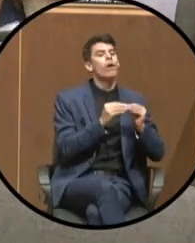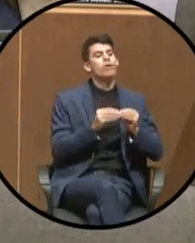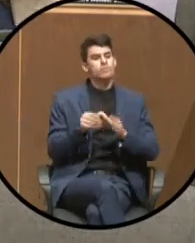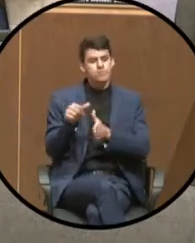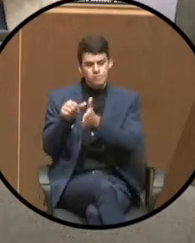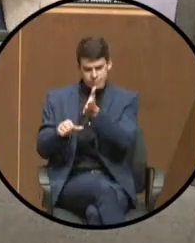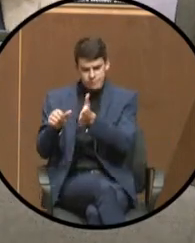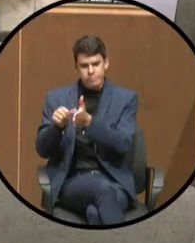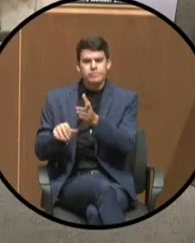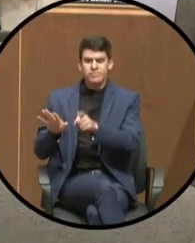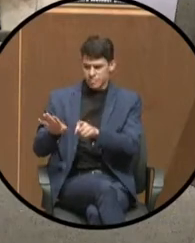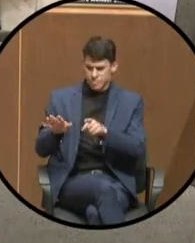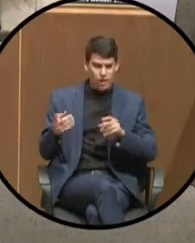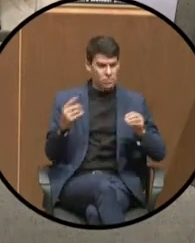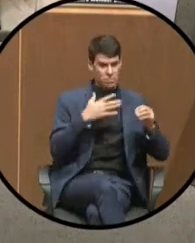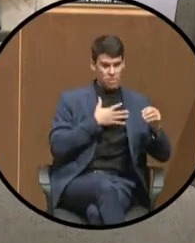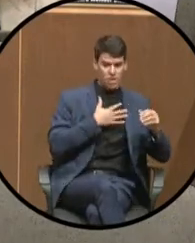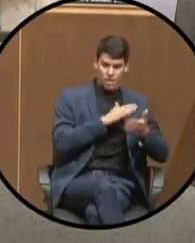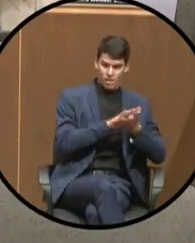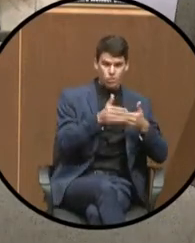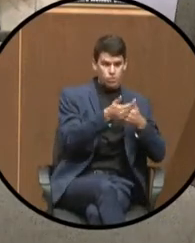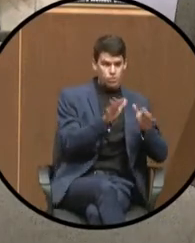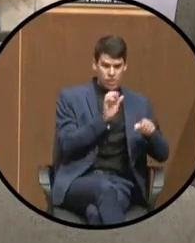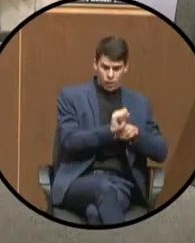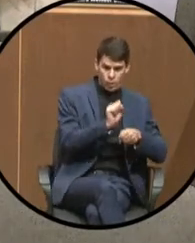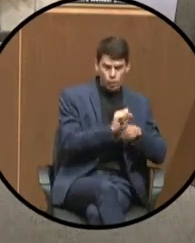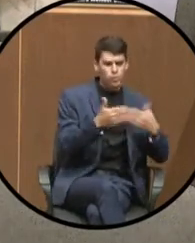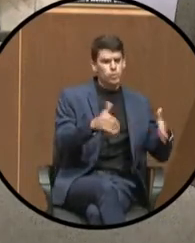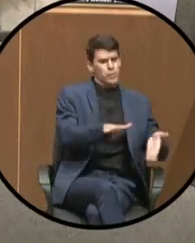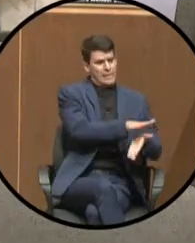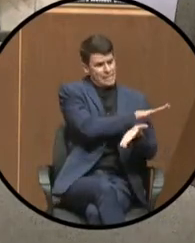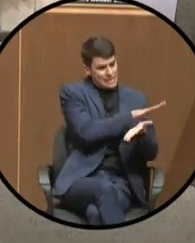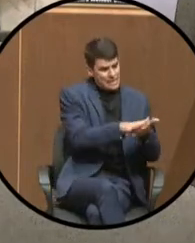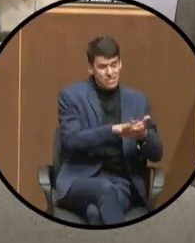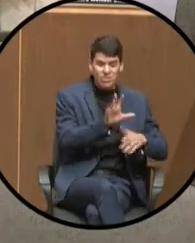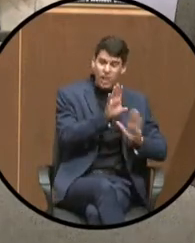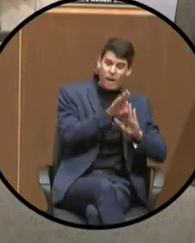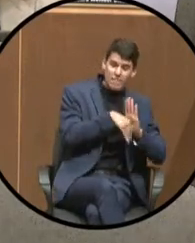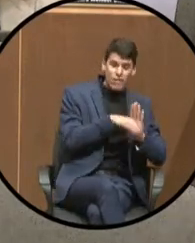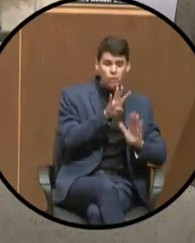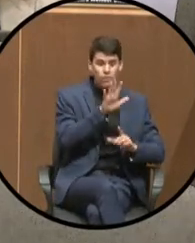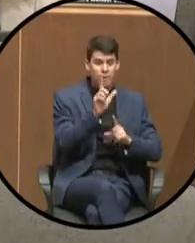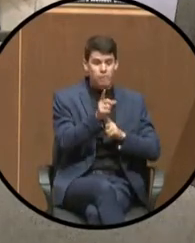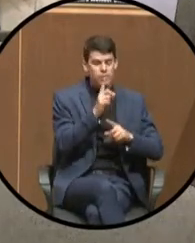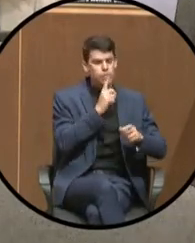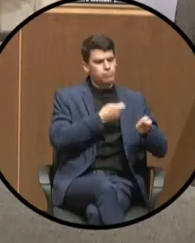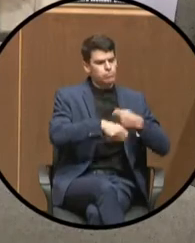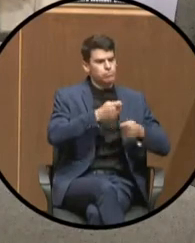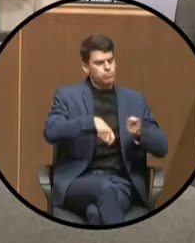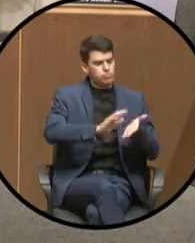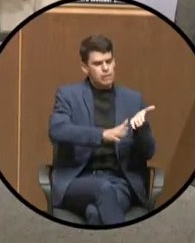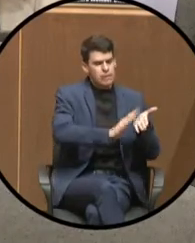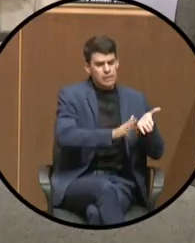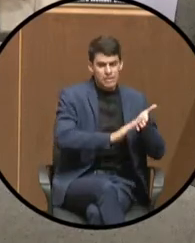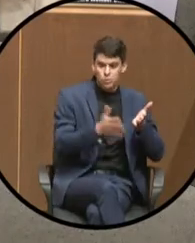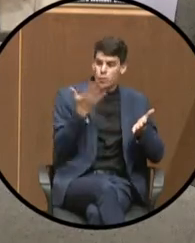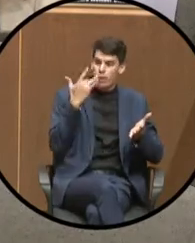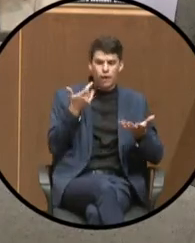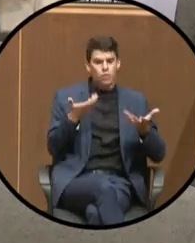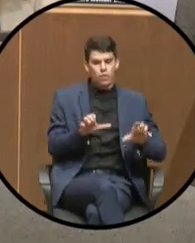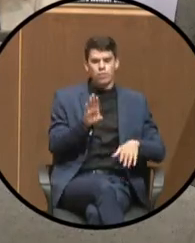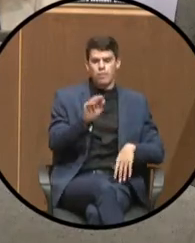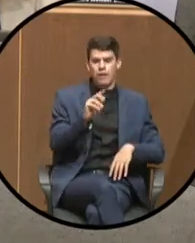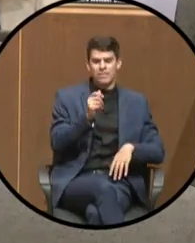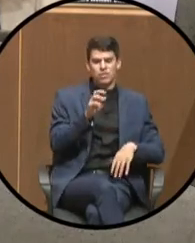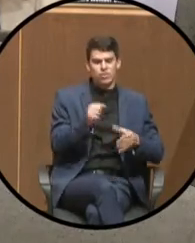in our masks that we changed every 30 to 45 minutes to keep the bacteria from building up. I personally